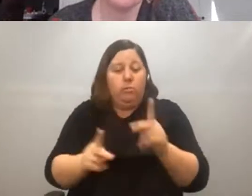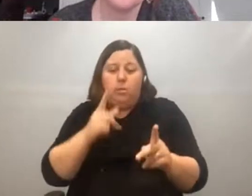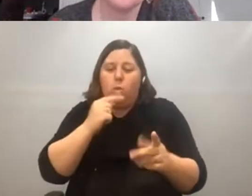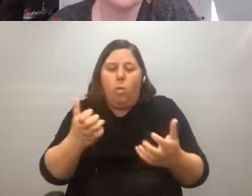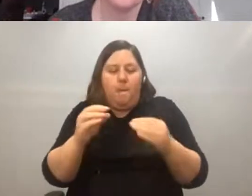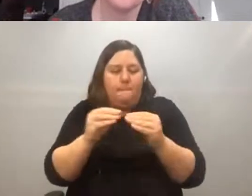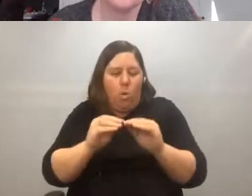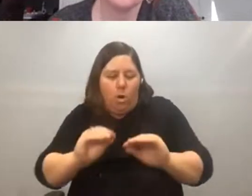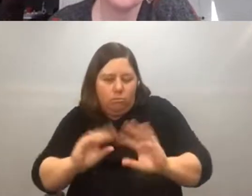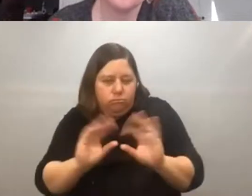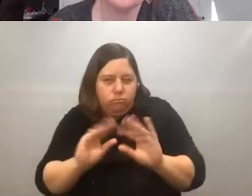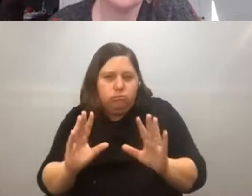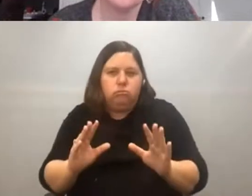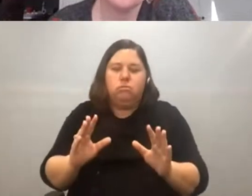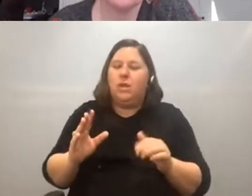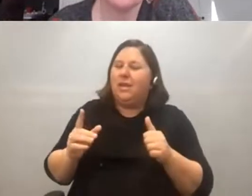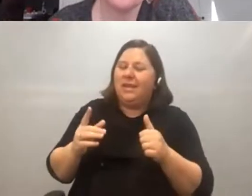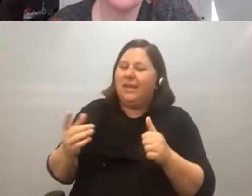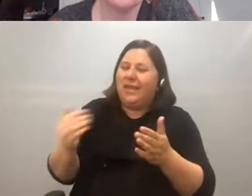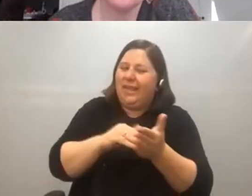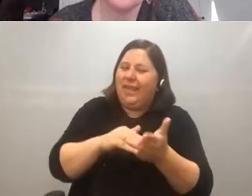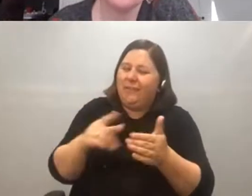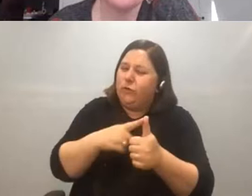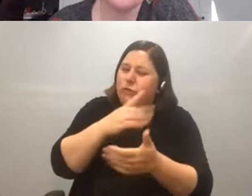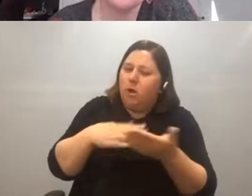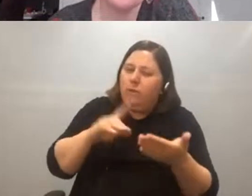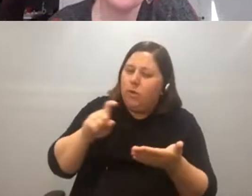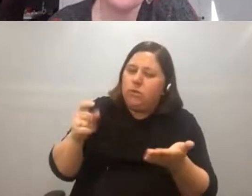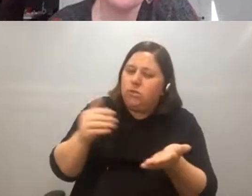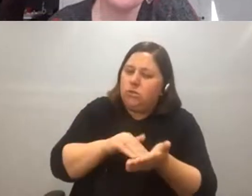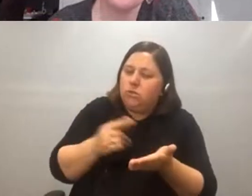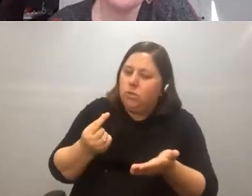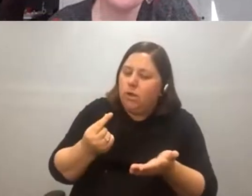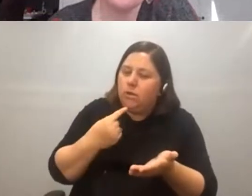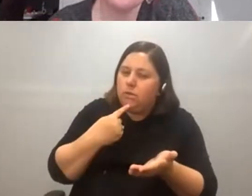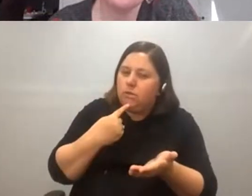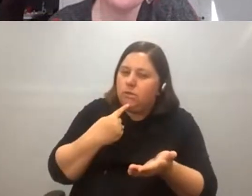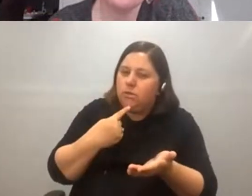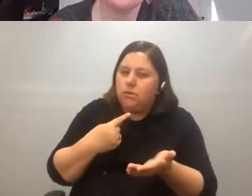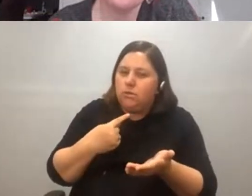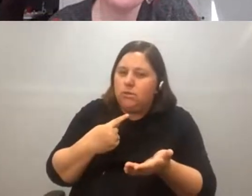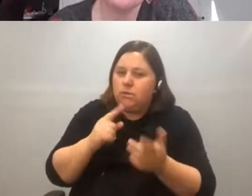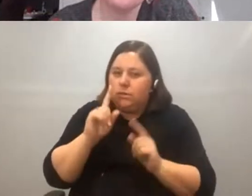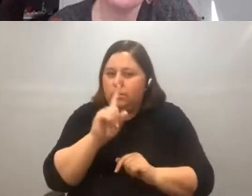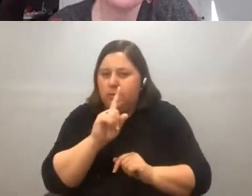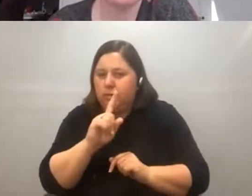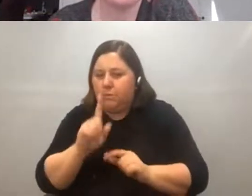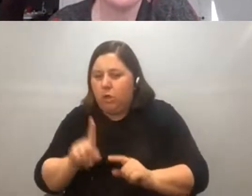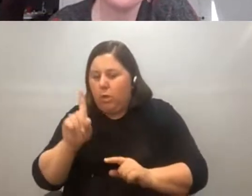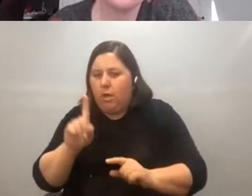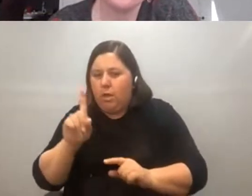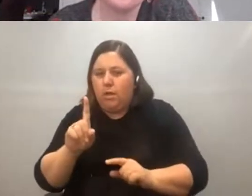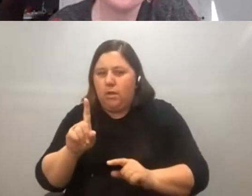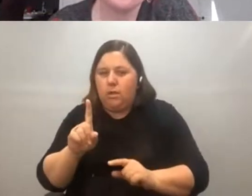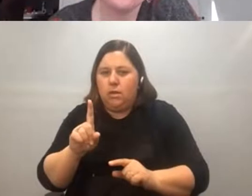further clarification what was the first part of that question danielle um oh oh scroll up what are